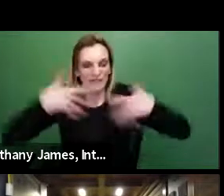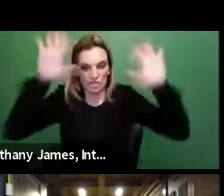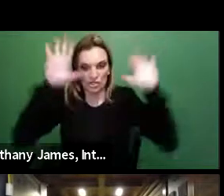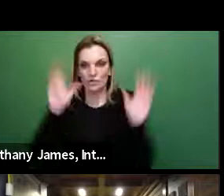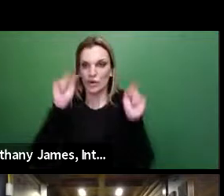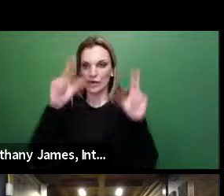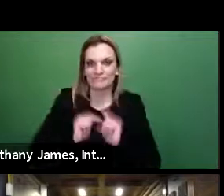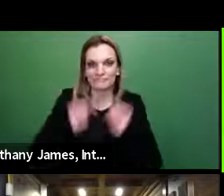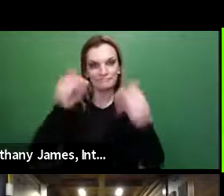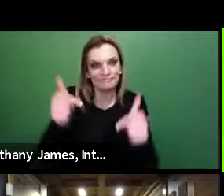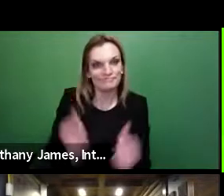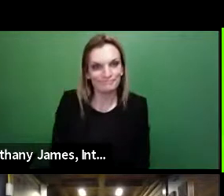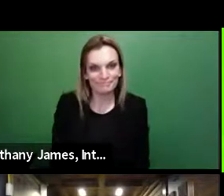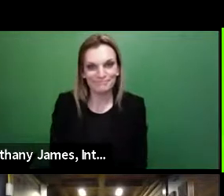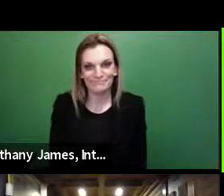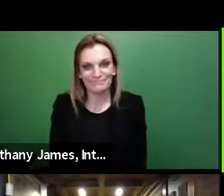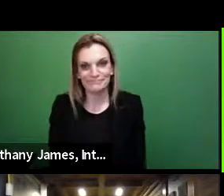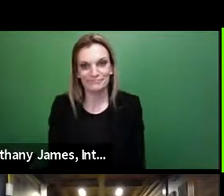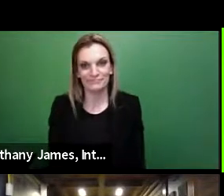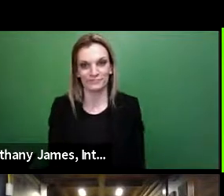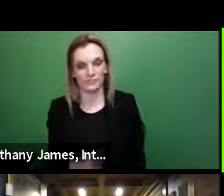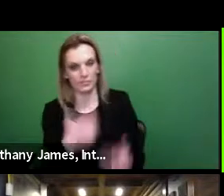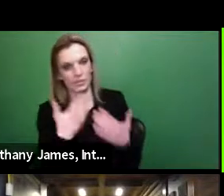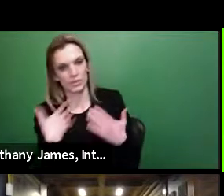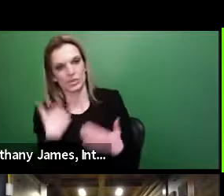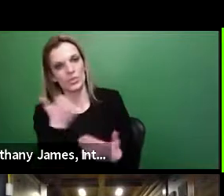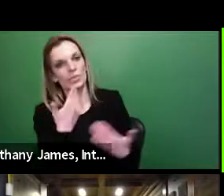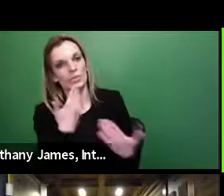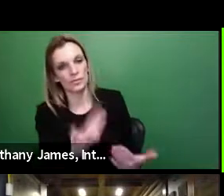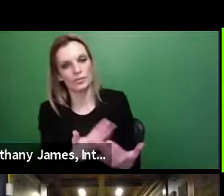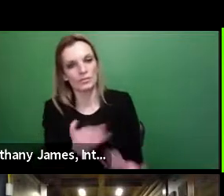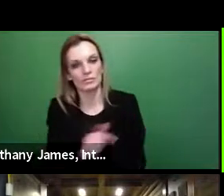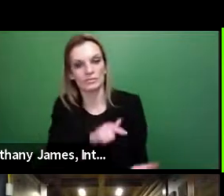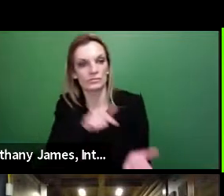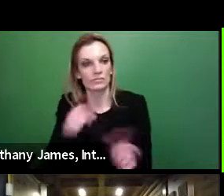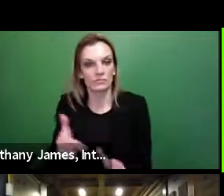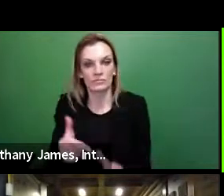Chair. Thank you, Commissioner Combs. Commissioner Kosajaru.